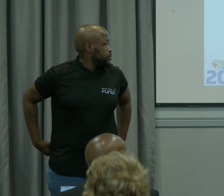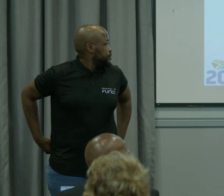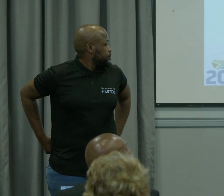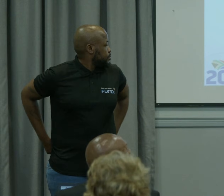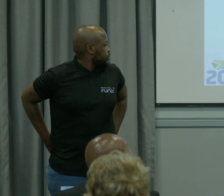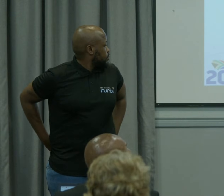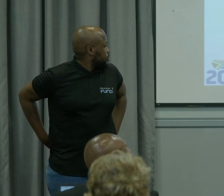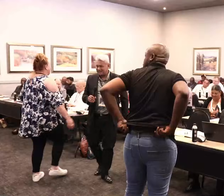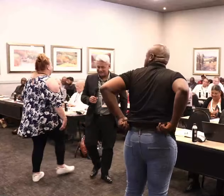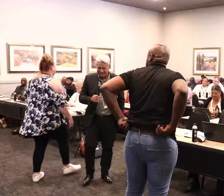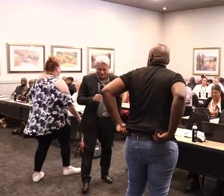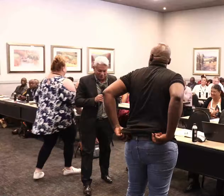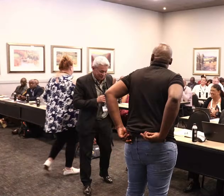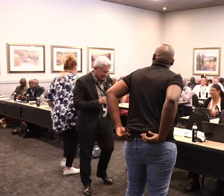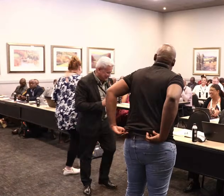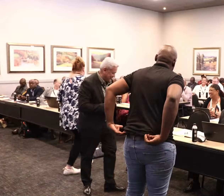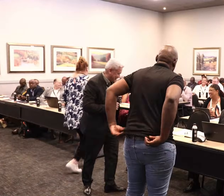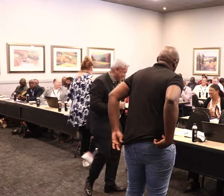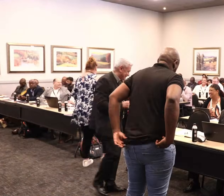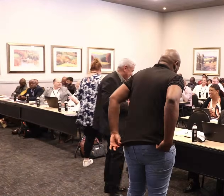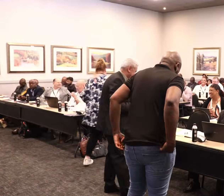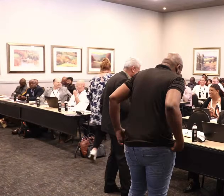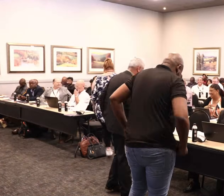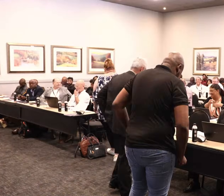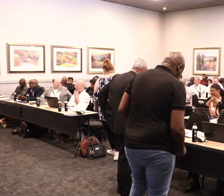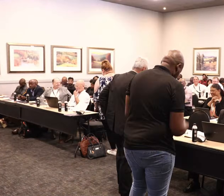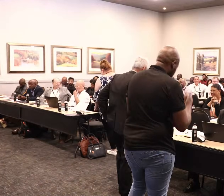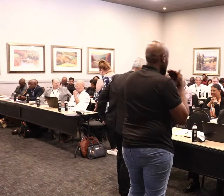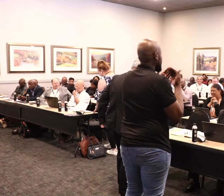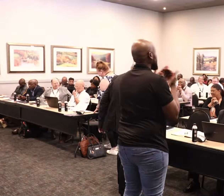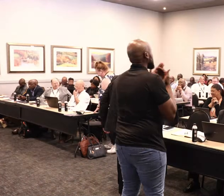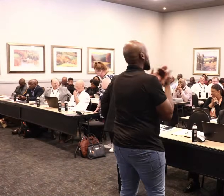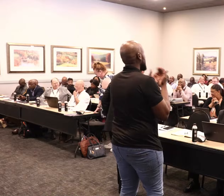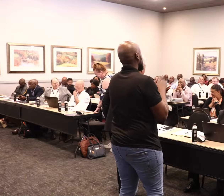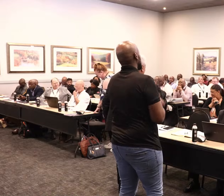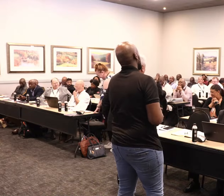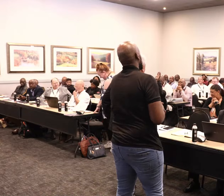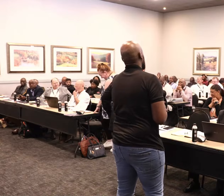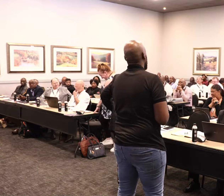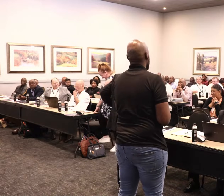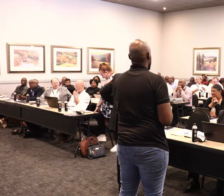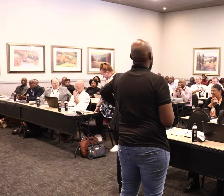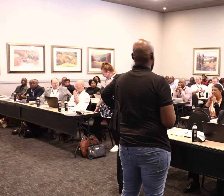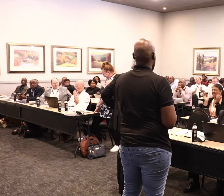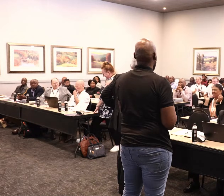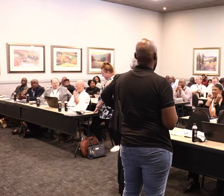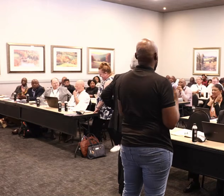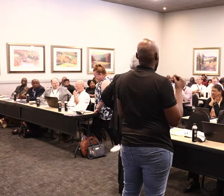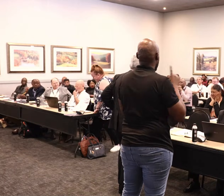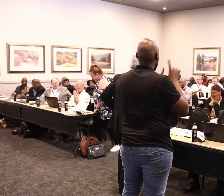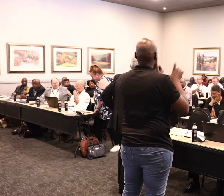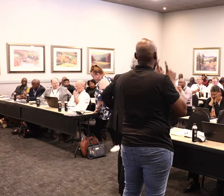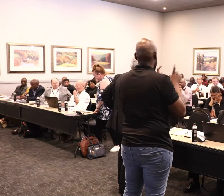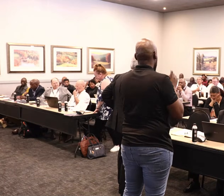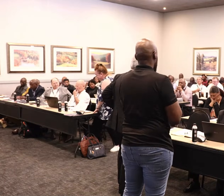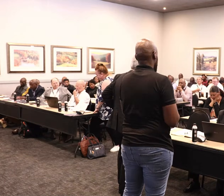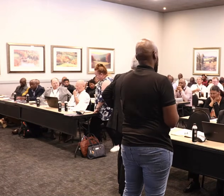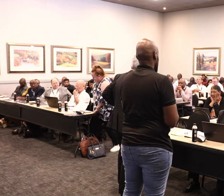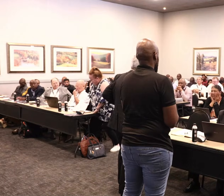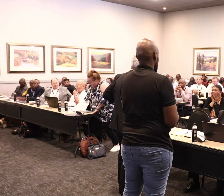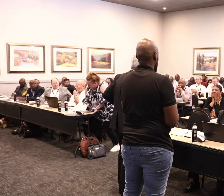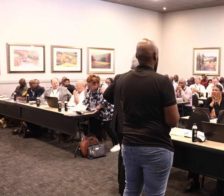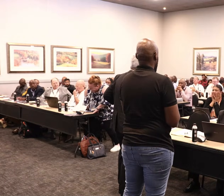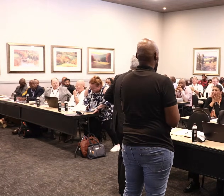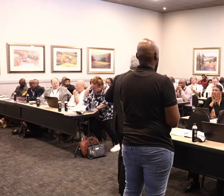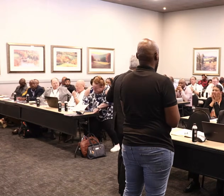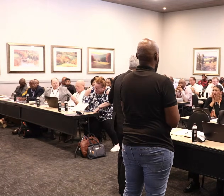I had to do that very quickly. Thank you, Letitia. Okay, we could have a round of questions. Can I